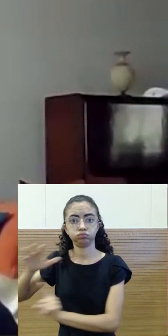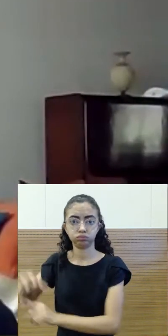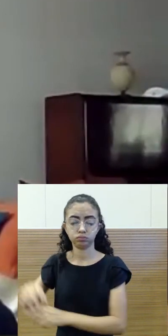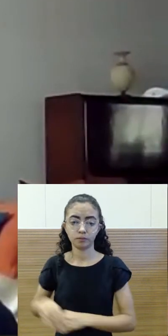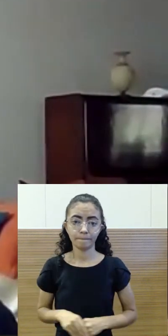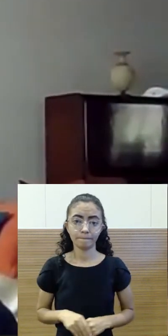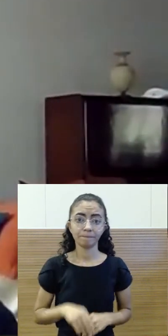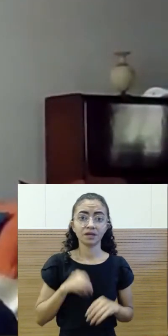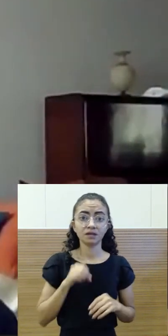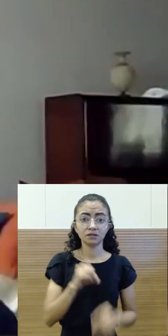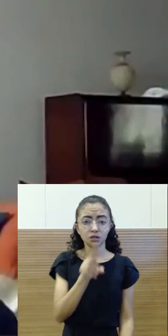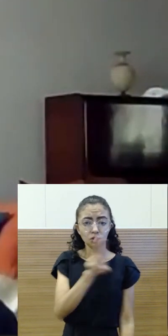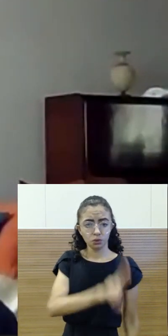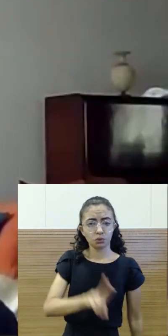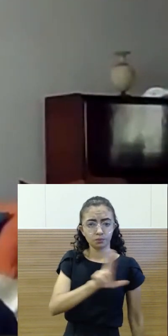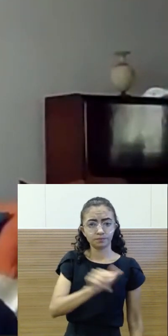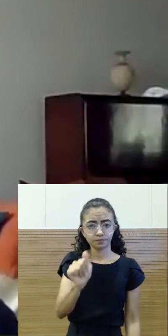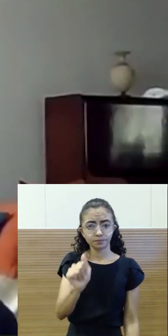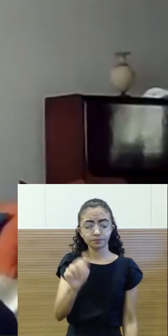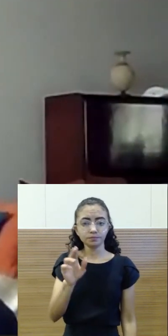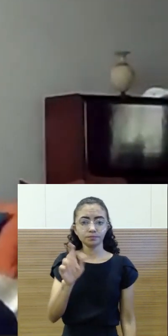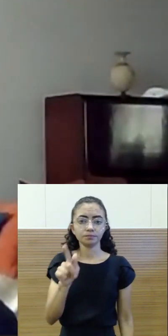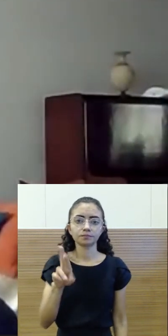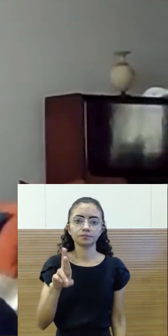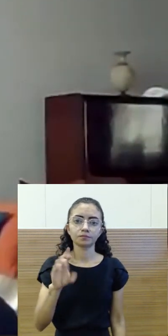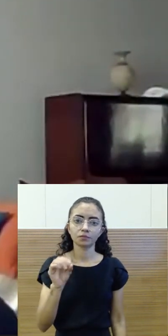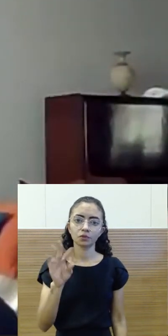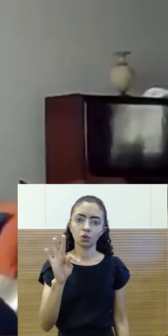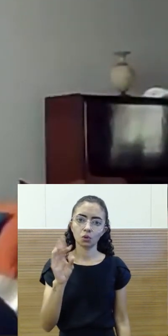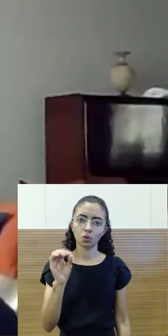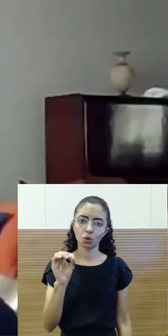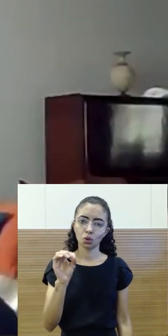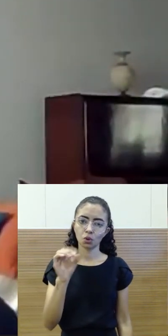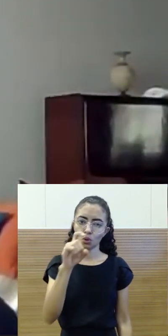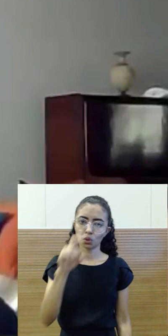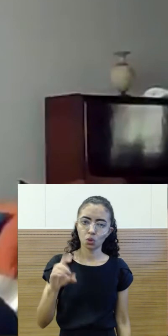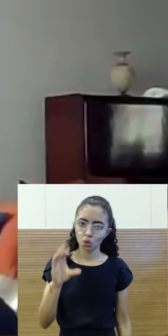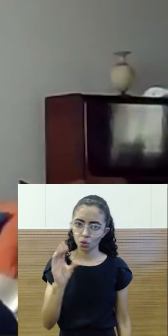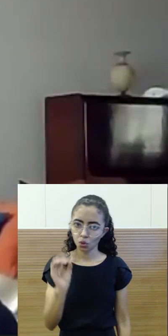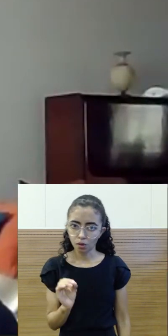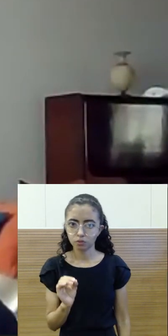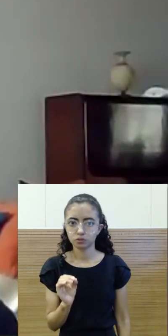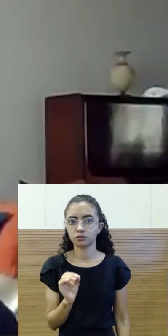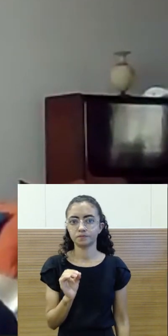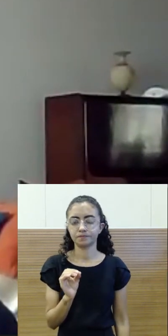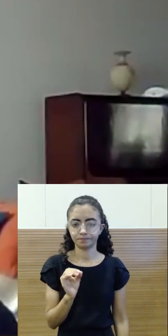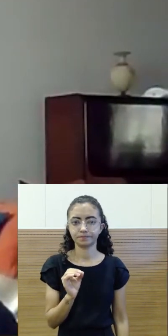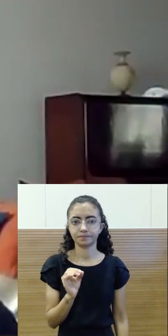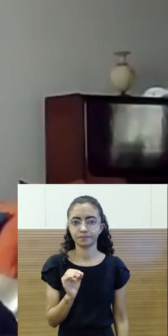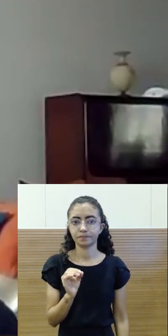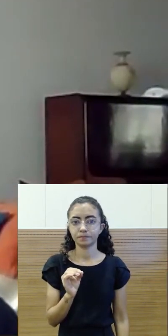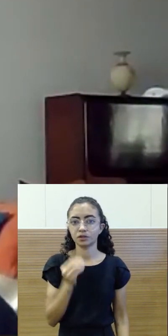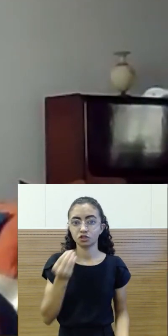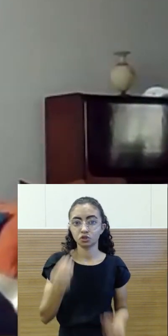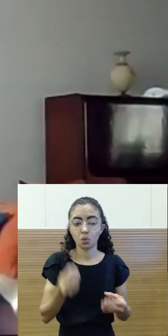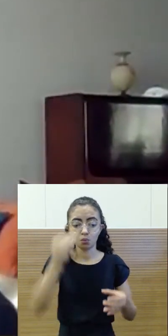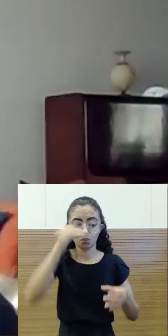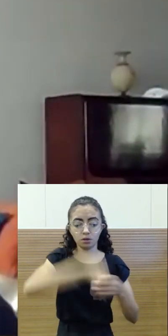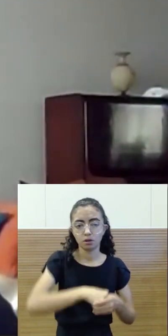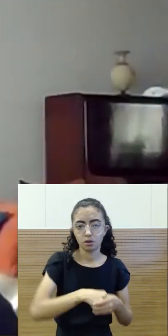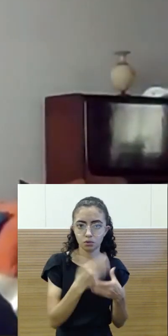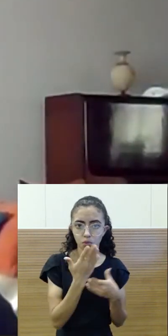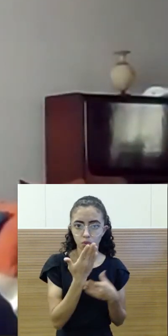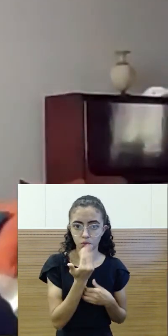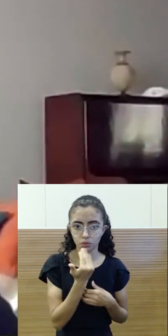use pesticides, according to recent research on the content of pesticides